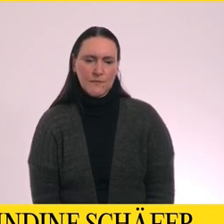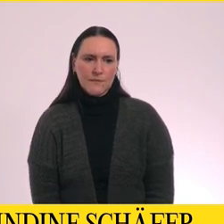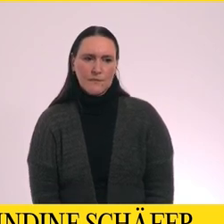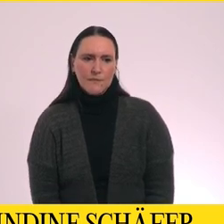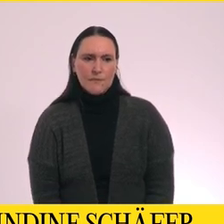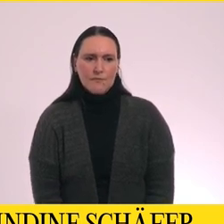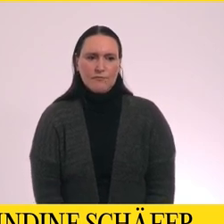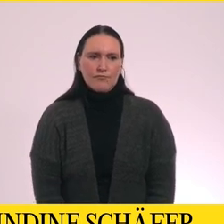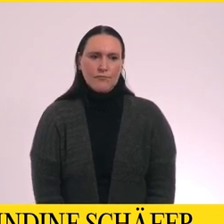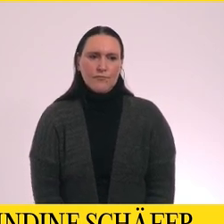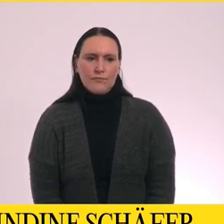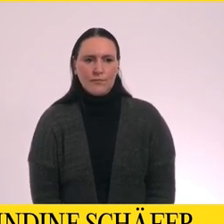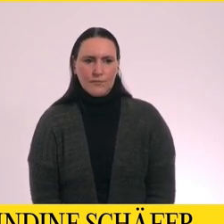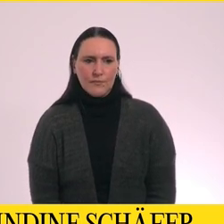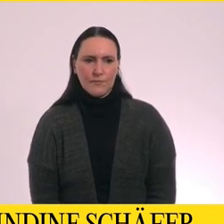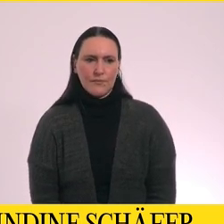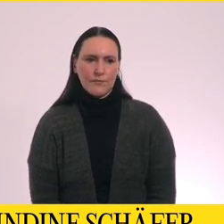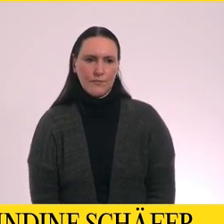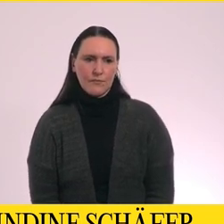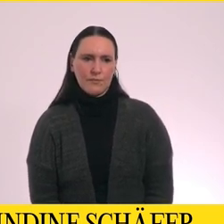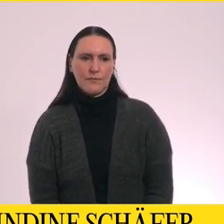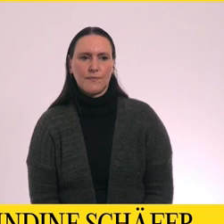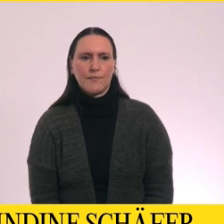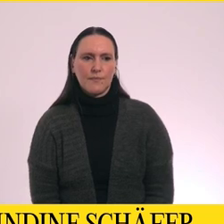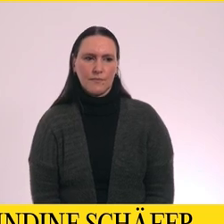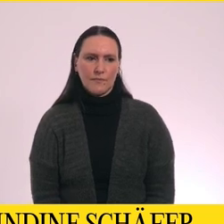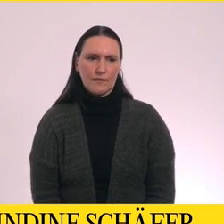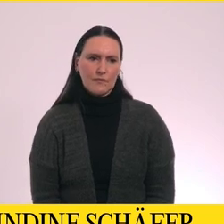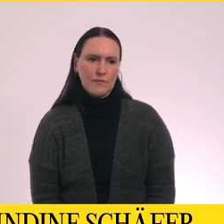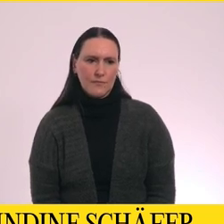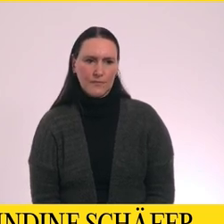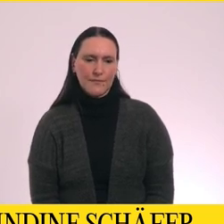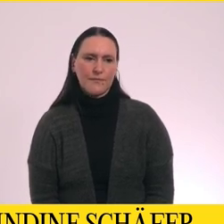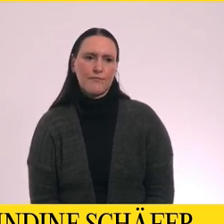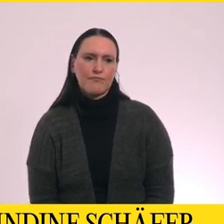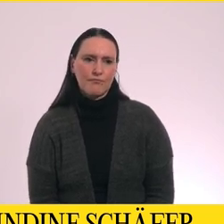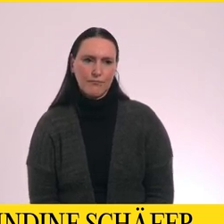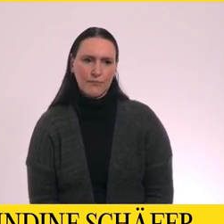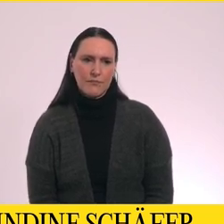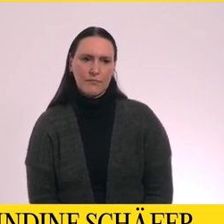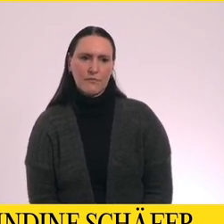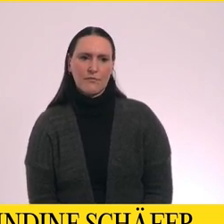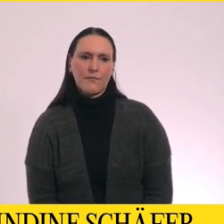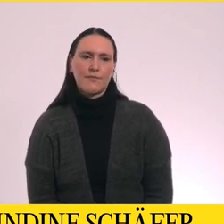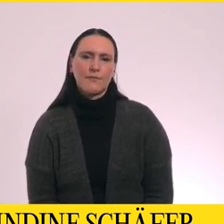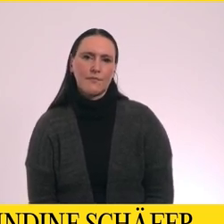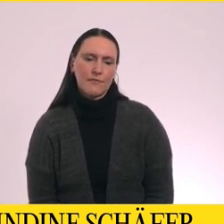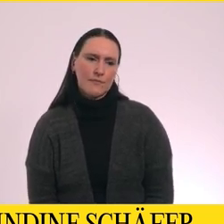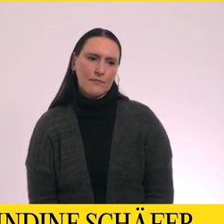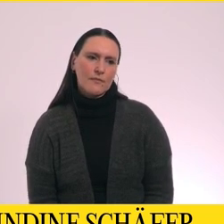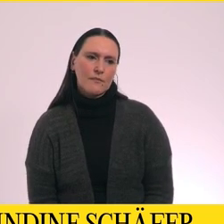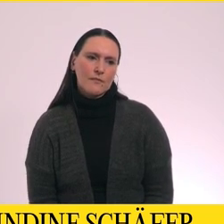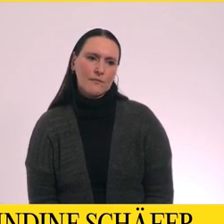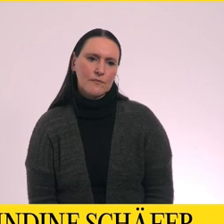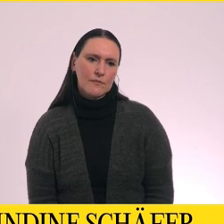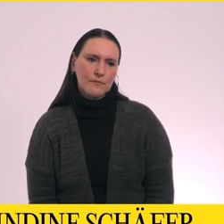job. I don't know what's happening to me in the next week or next month. I always waiting for answer.